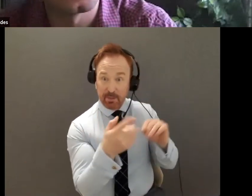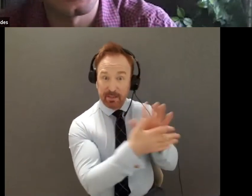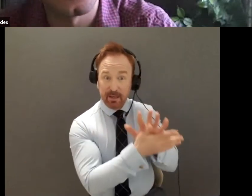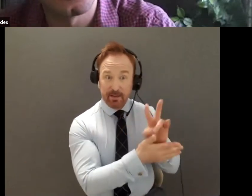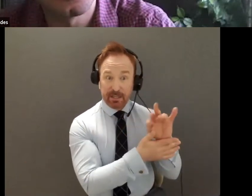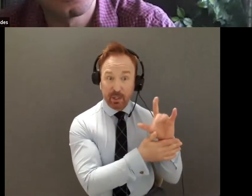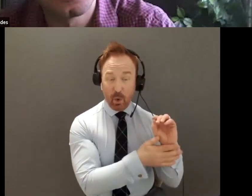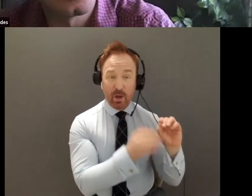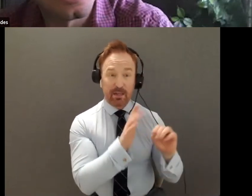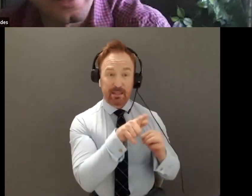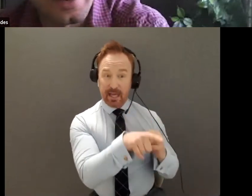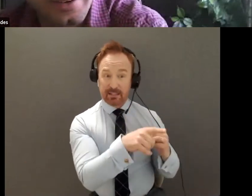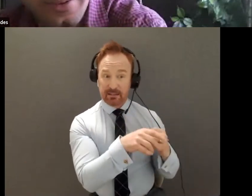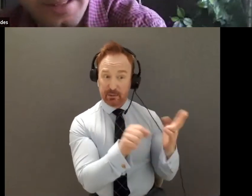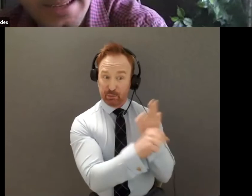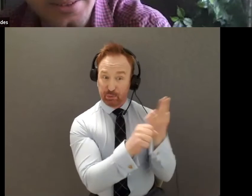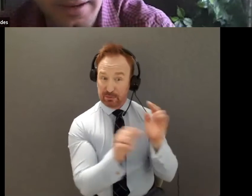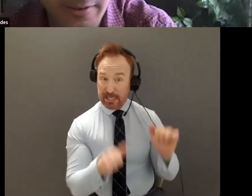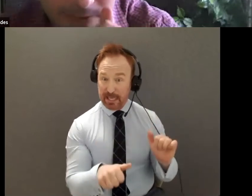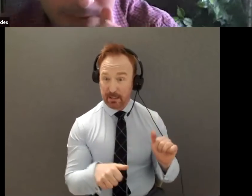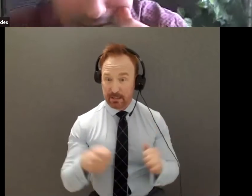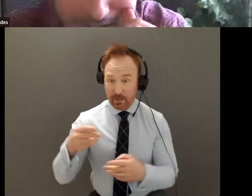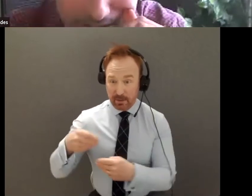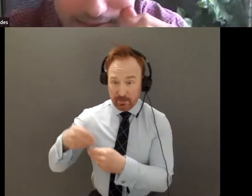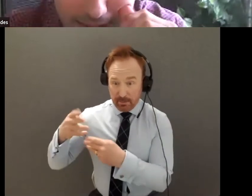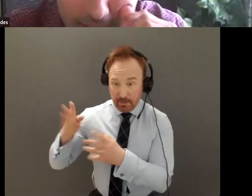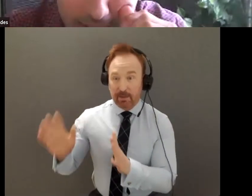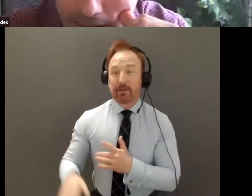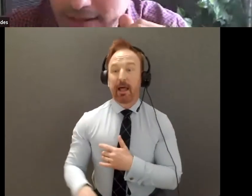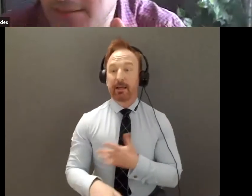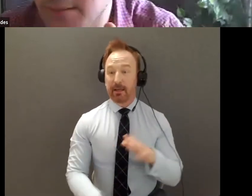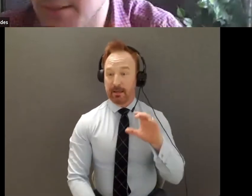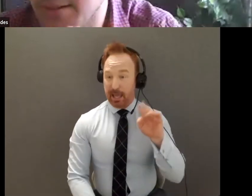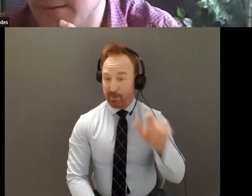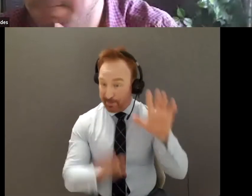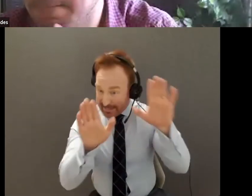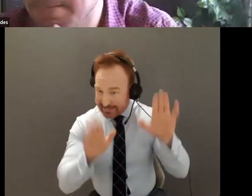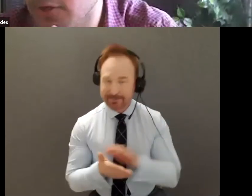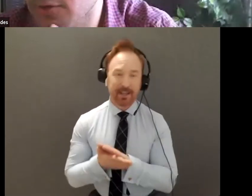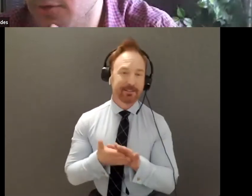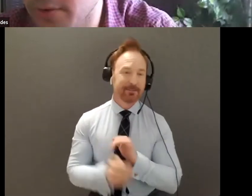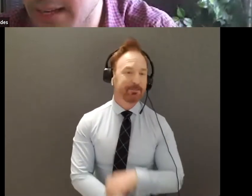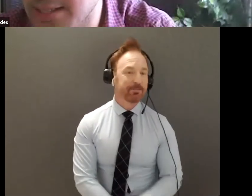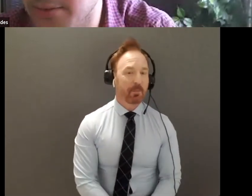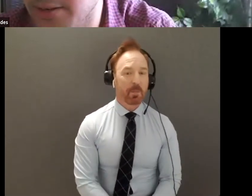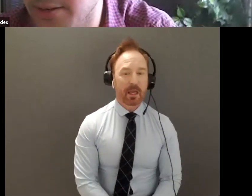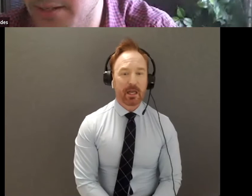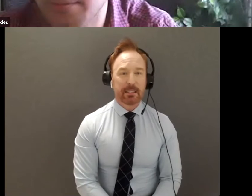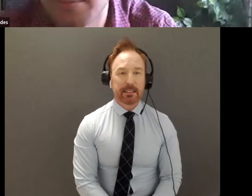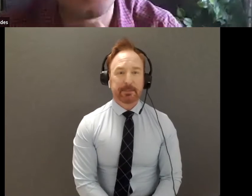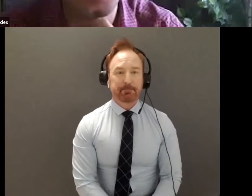could use a technique or two? Okay, I got fantastic from Carol. Nice. That's good to hear. That was great, Jordan Vega.